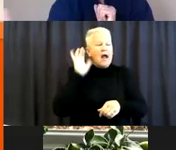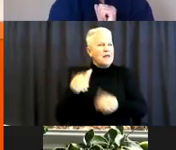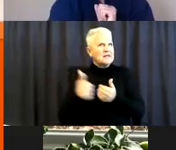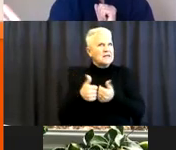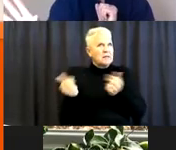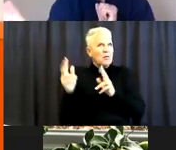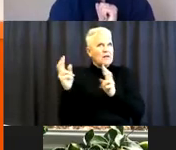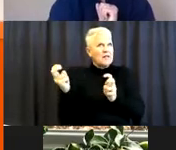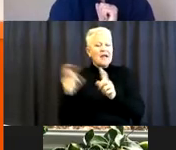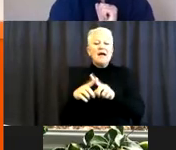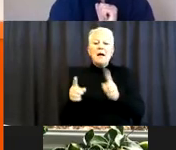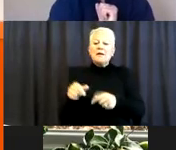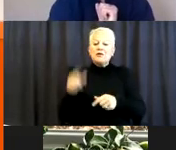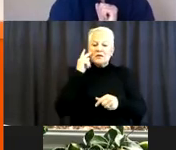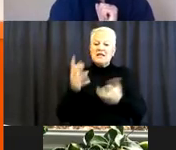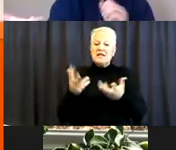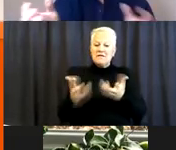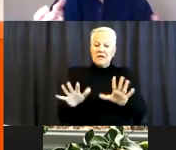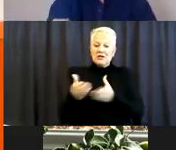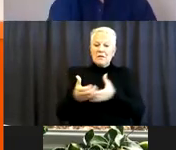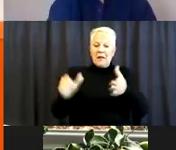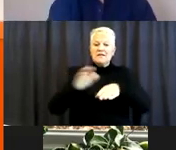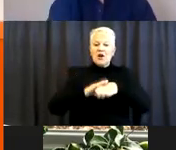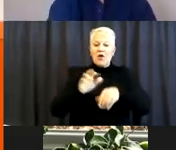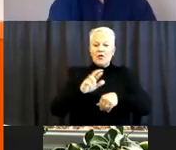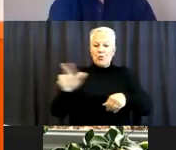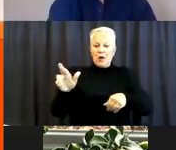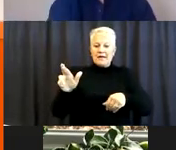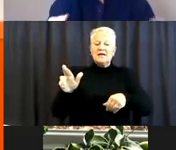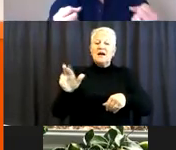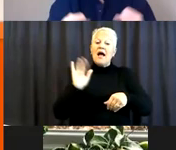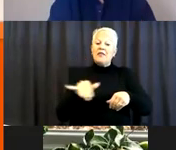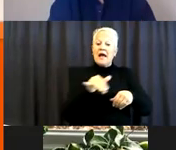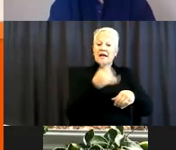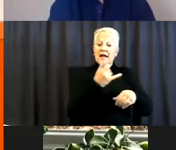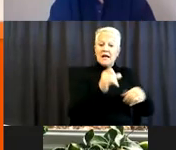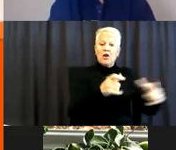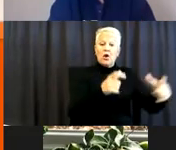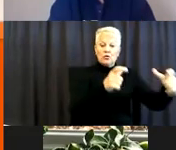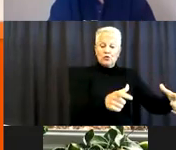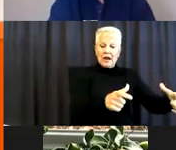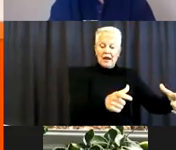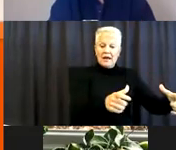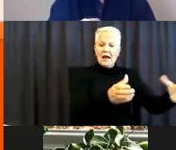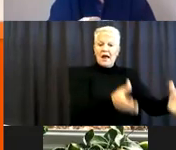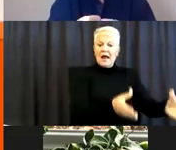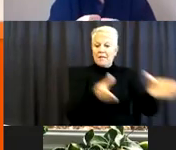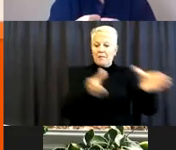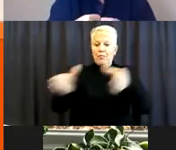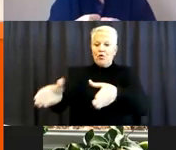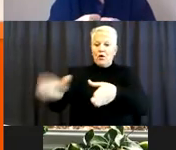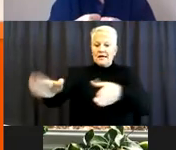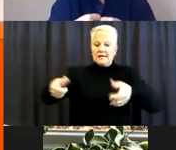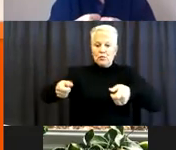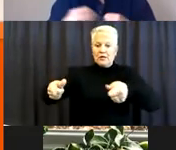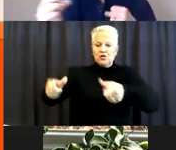can see his finished basket is to the right. We could take this yellow tray and take it down to his wheelchair tray, and he had it